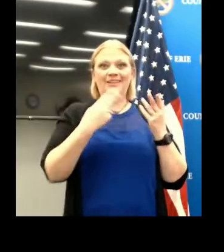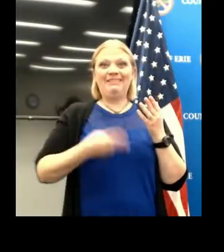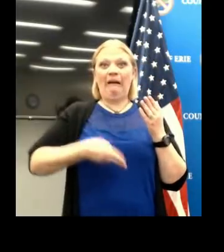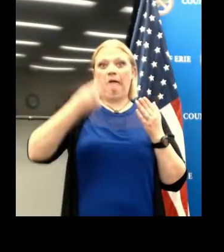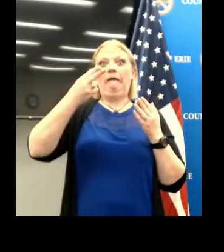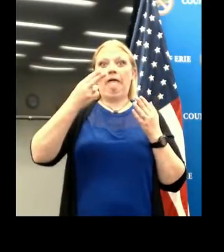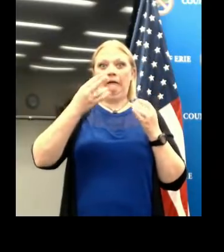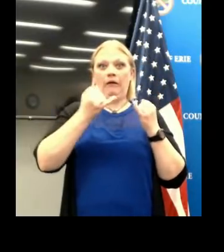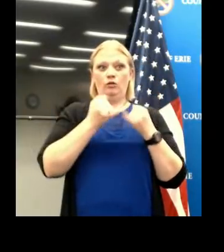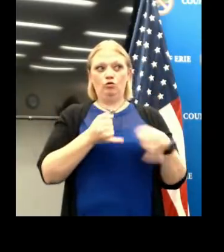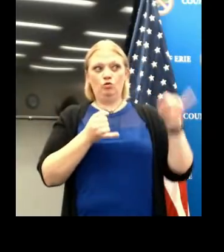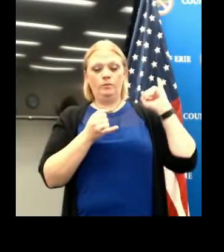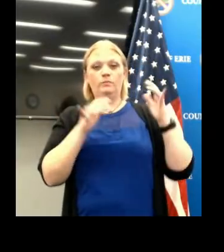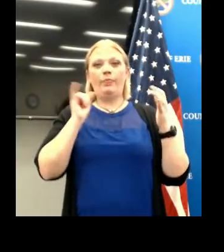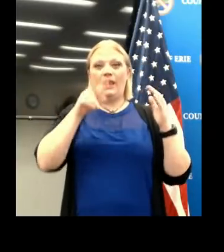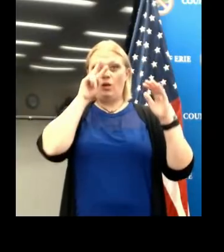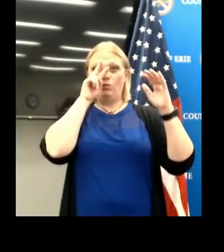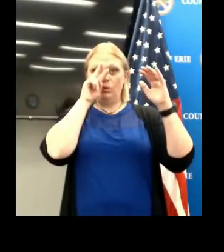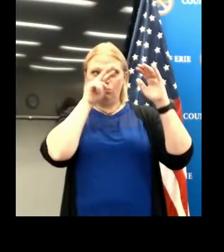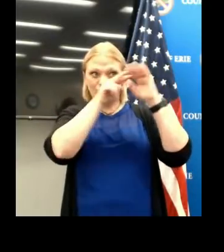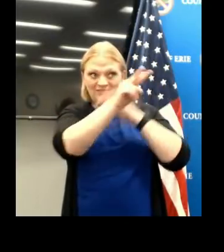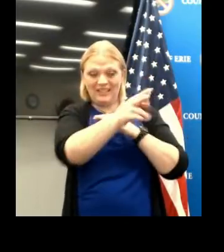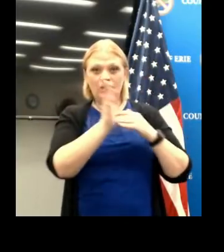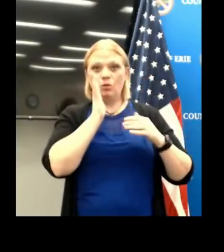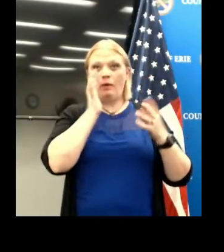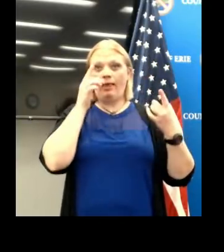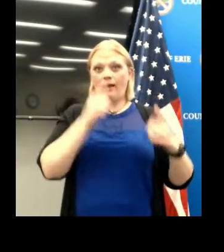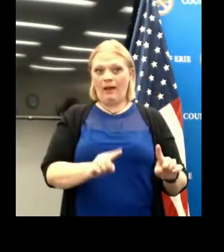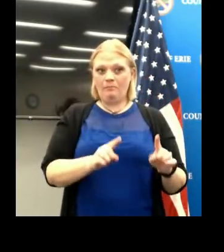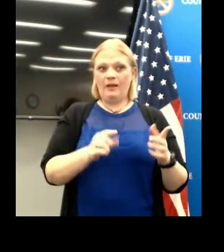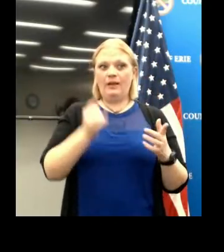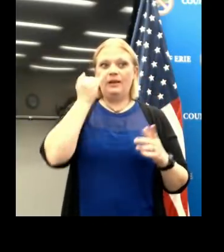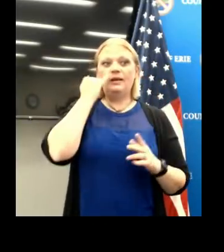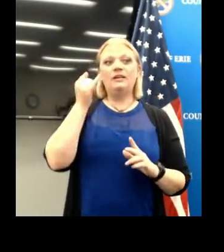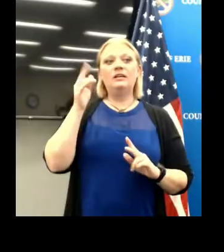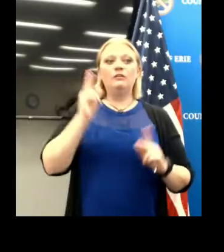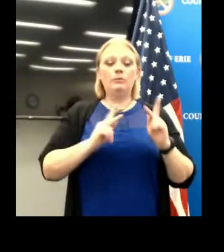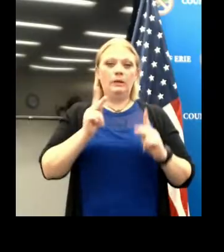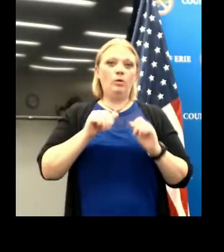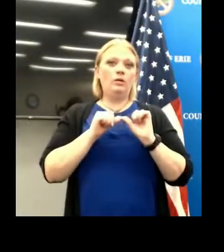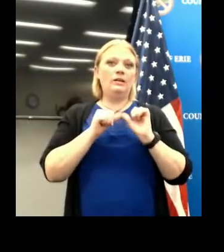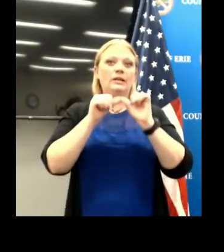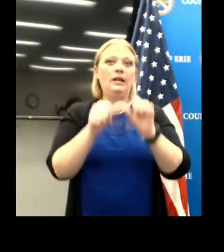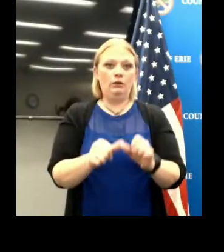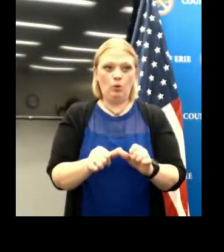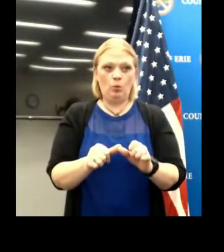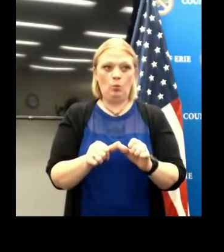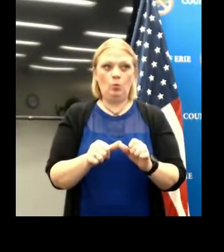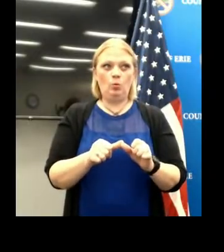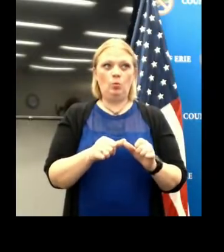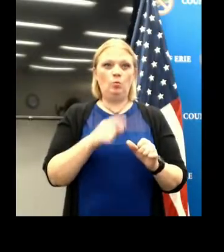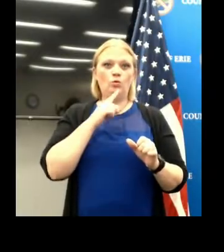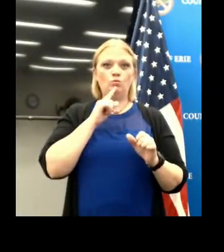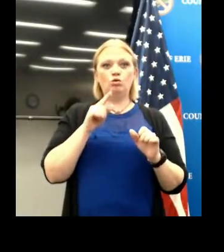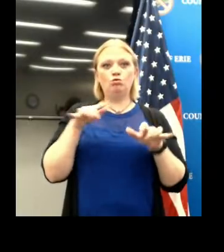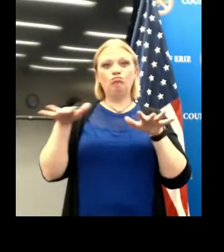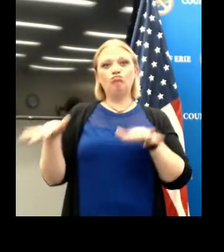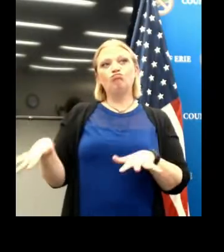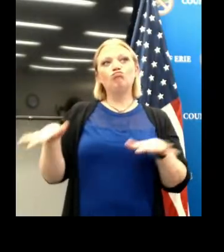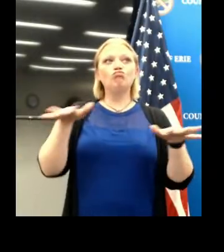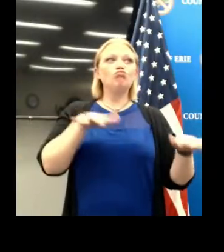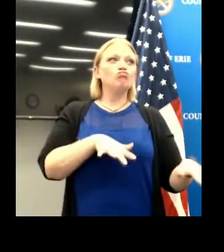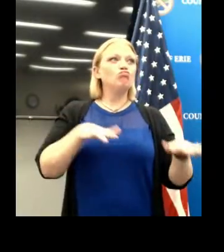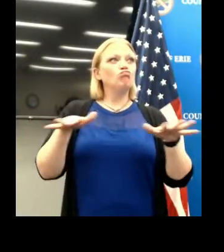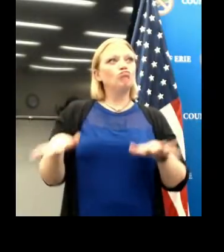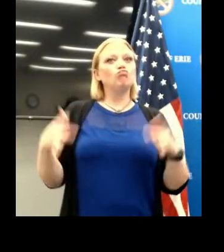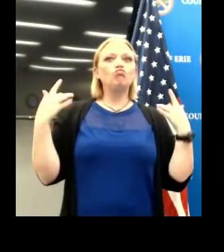is what we would predict would happen if people continue to let down their guard. They're